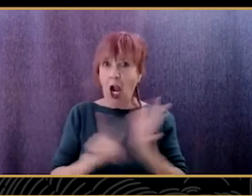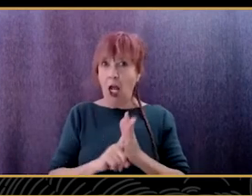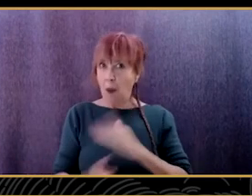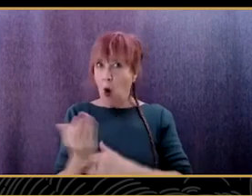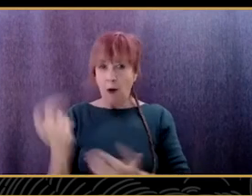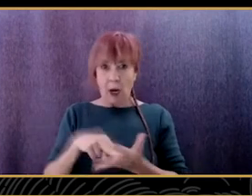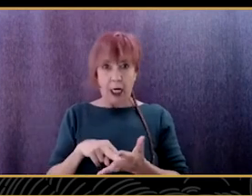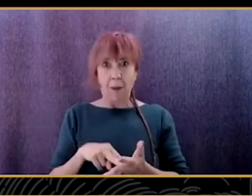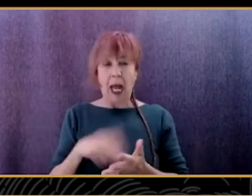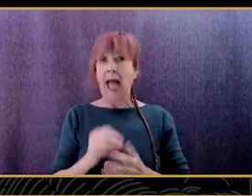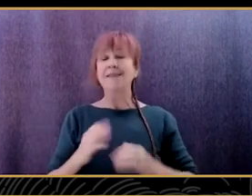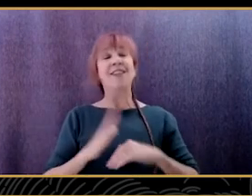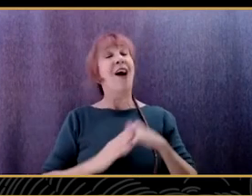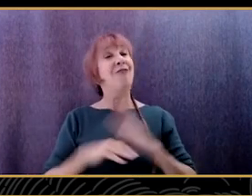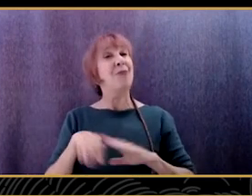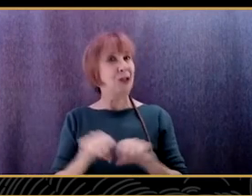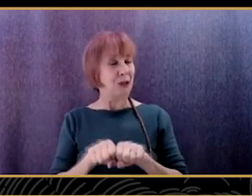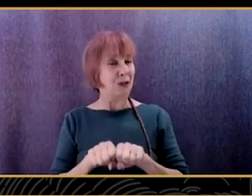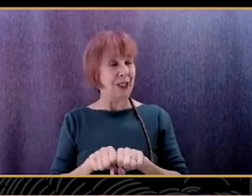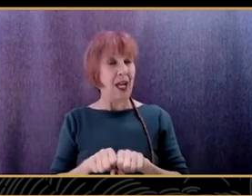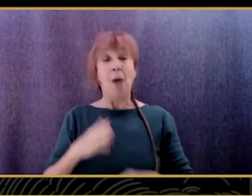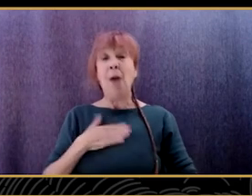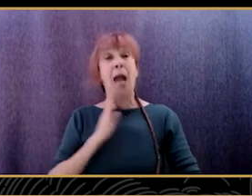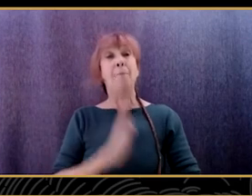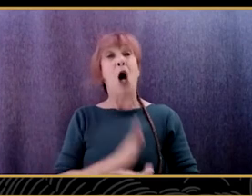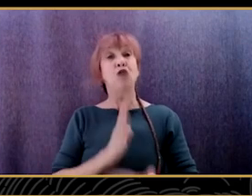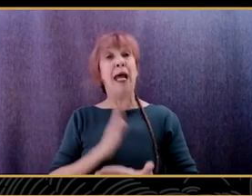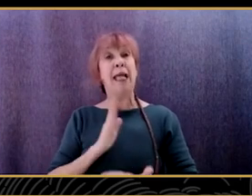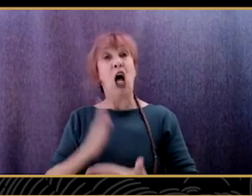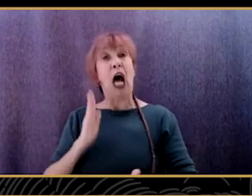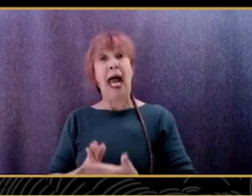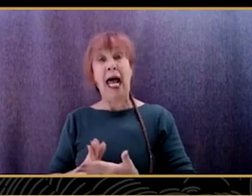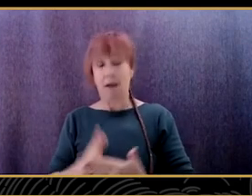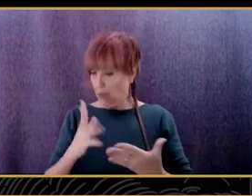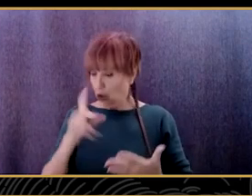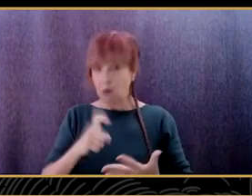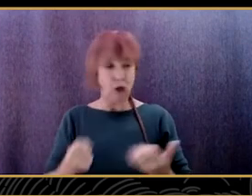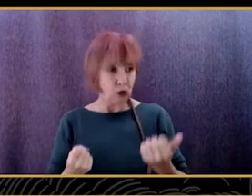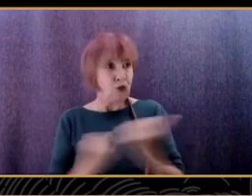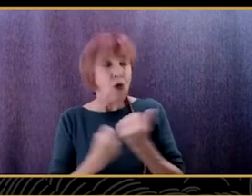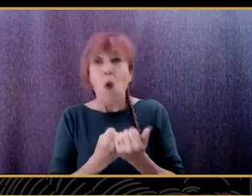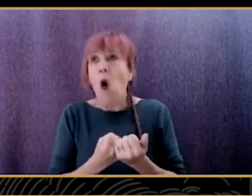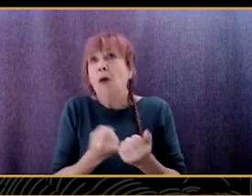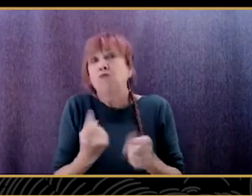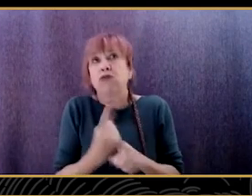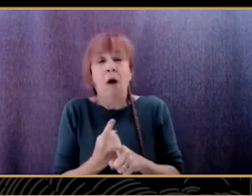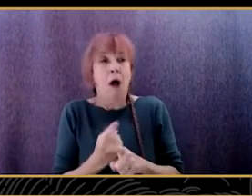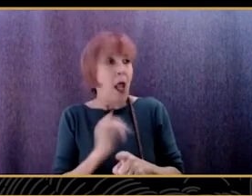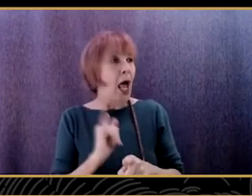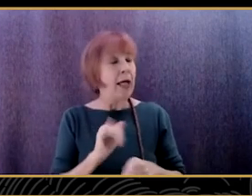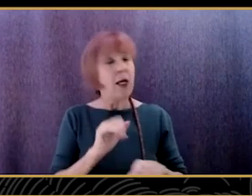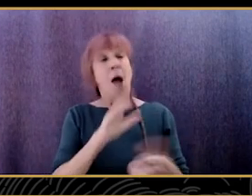My four downbeats were music enough for vapid life of butcher shop sawdust and fatback as